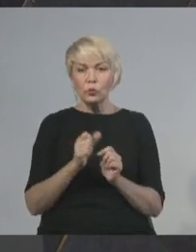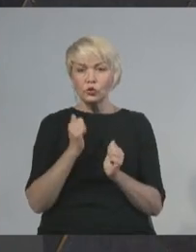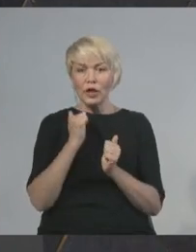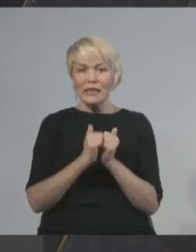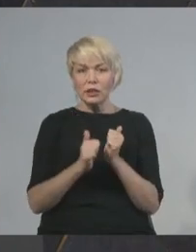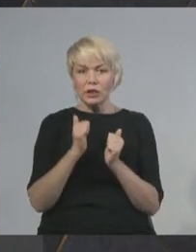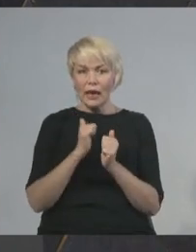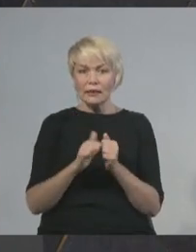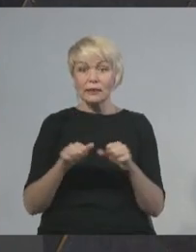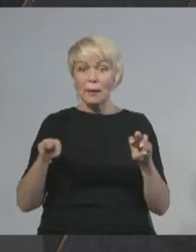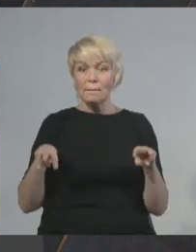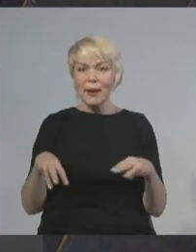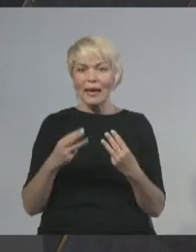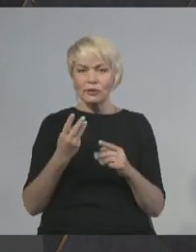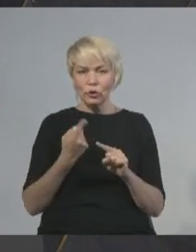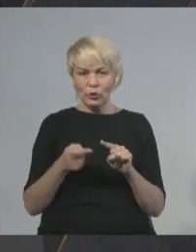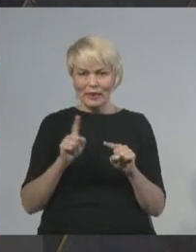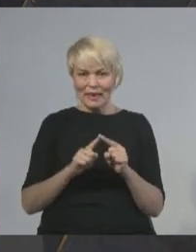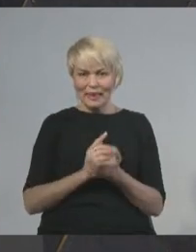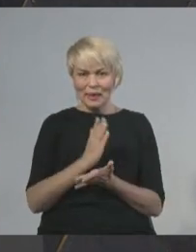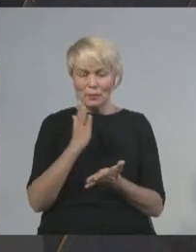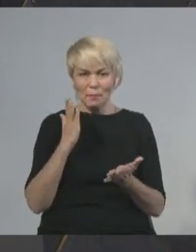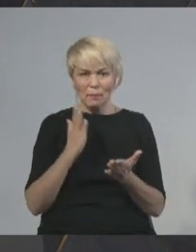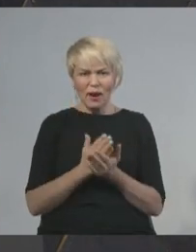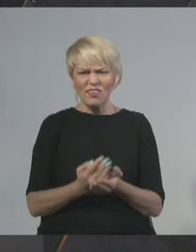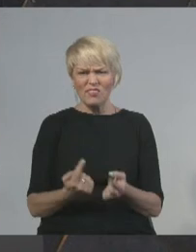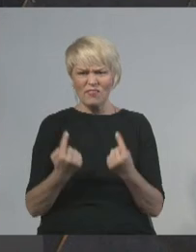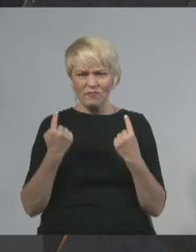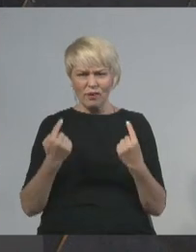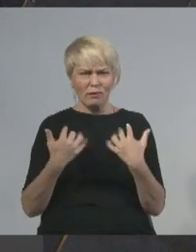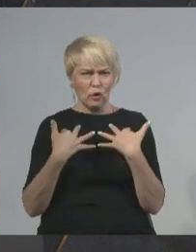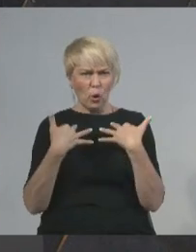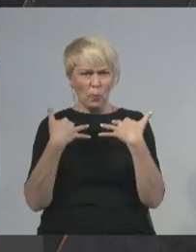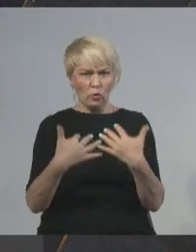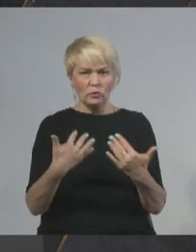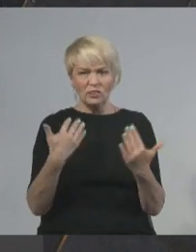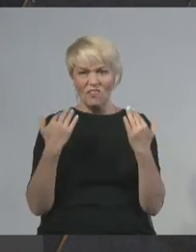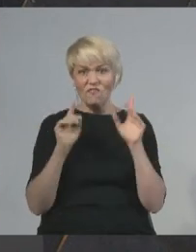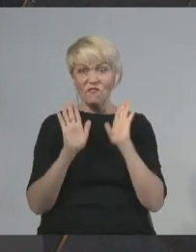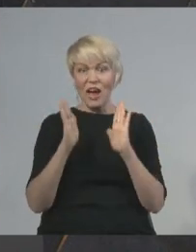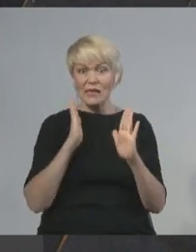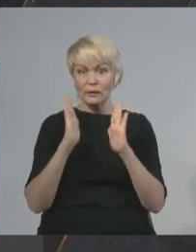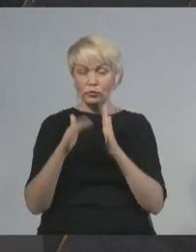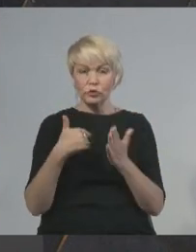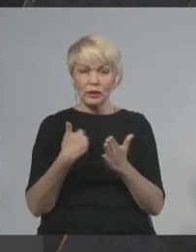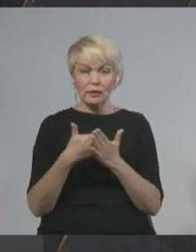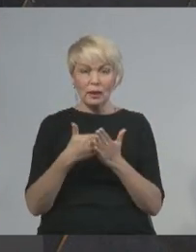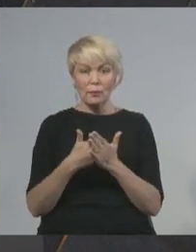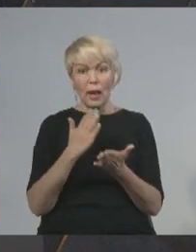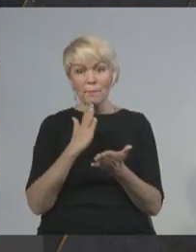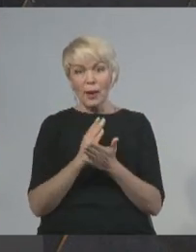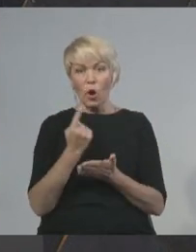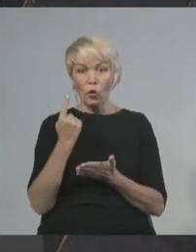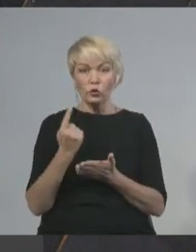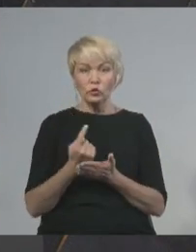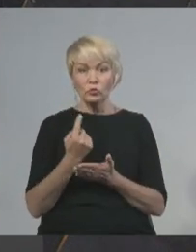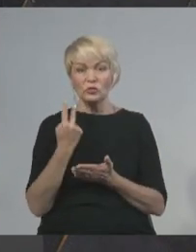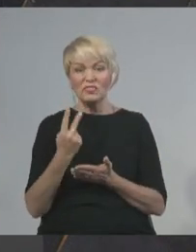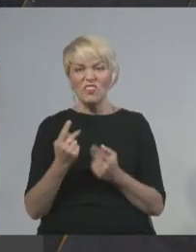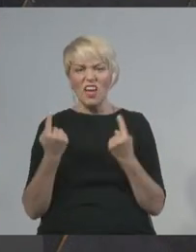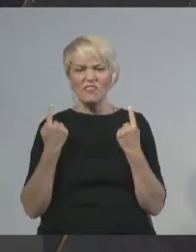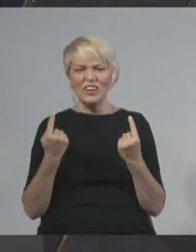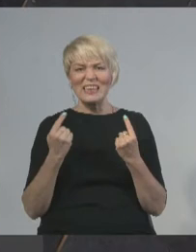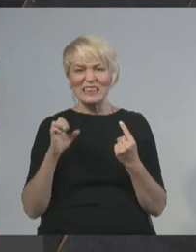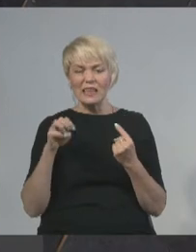because very often media who have big communities on facebook they have one or two